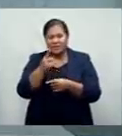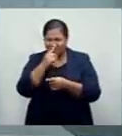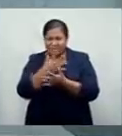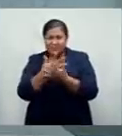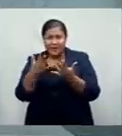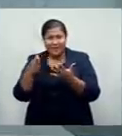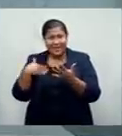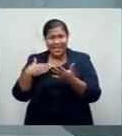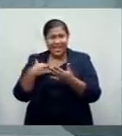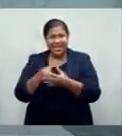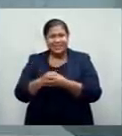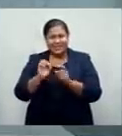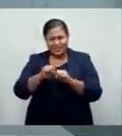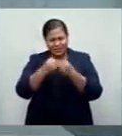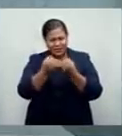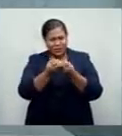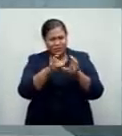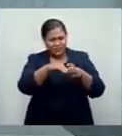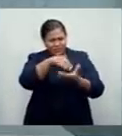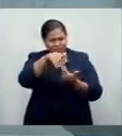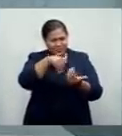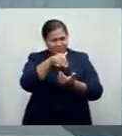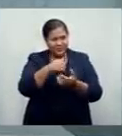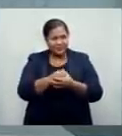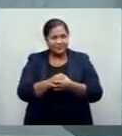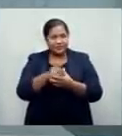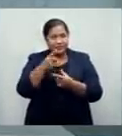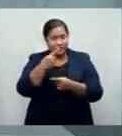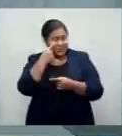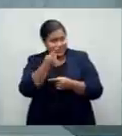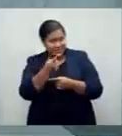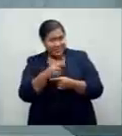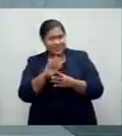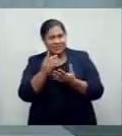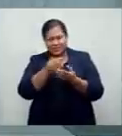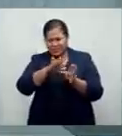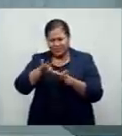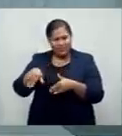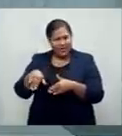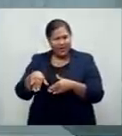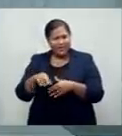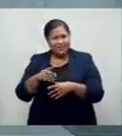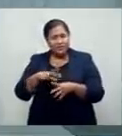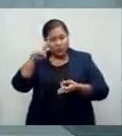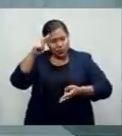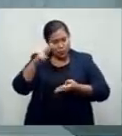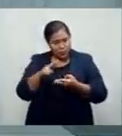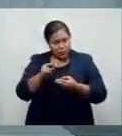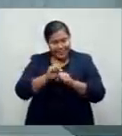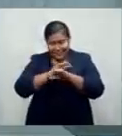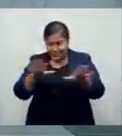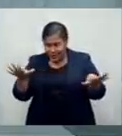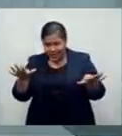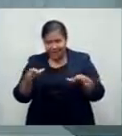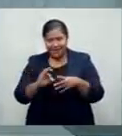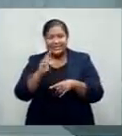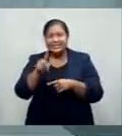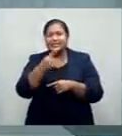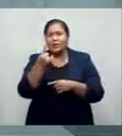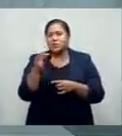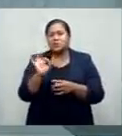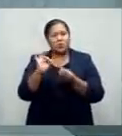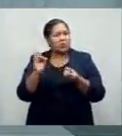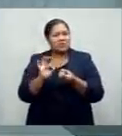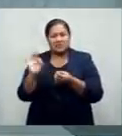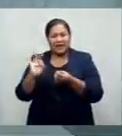social measures. Proven public health and social measures that we know prevent infections, reduce the spread of somebody who is infected with the virus